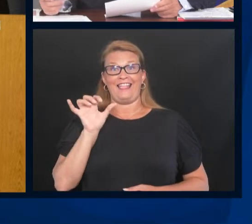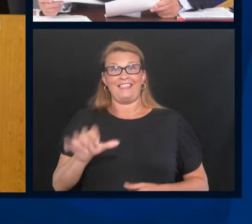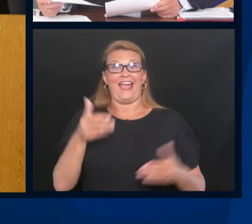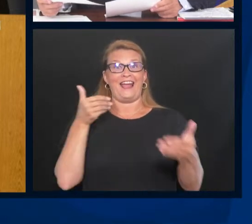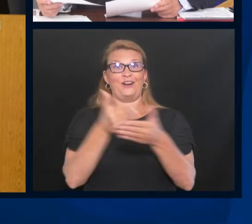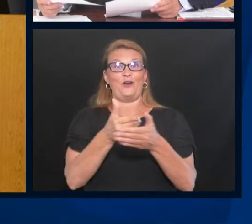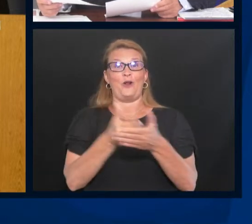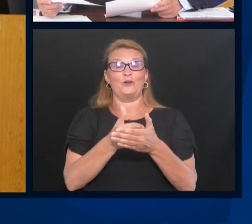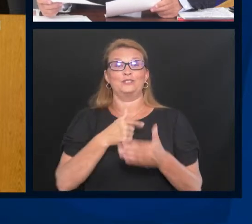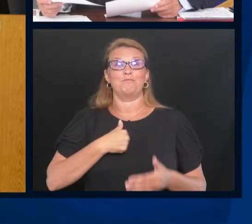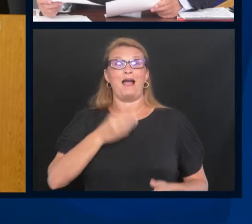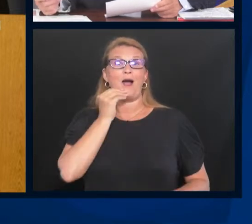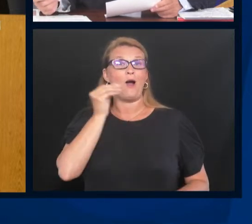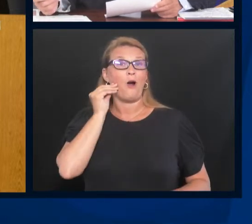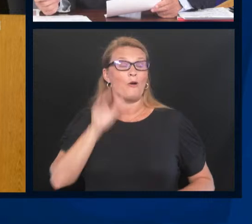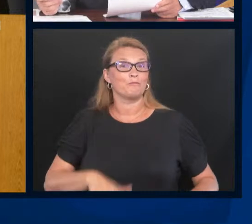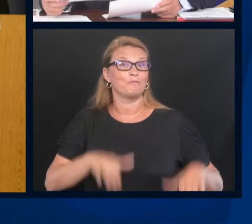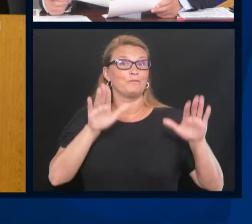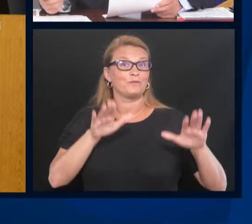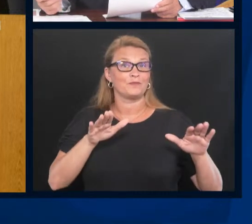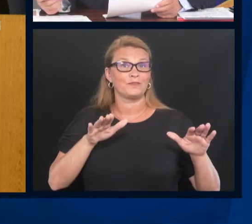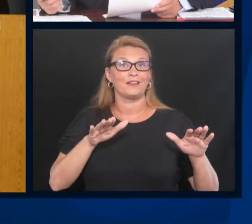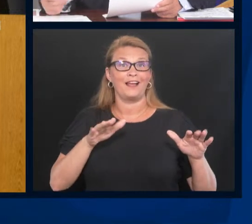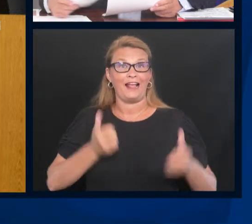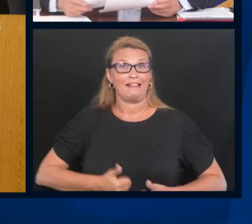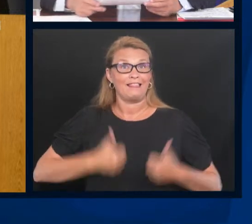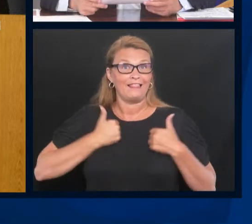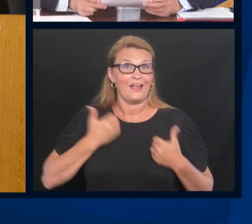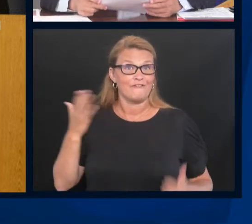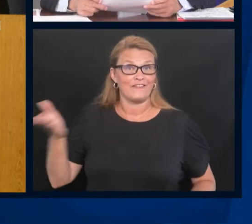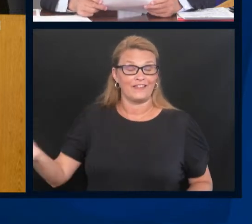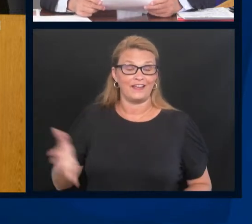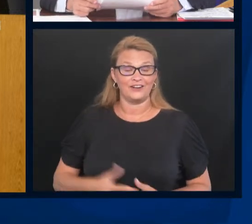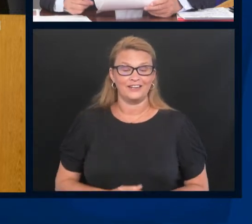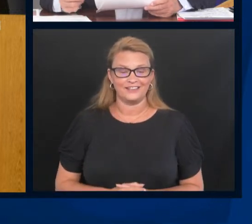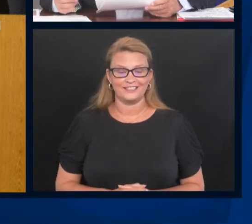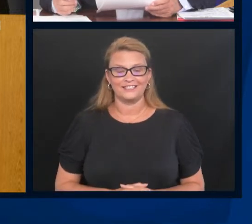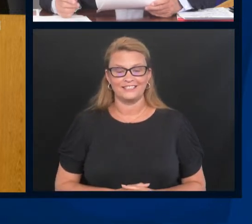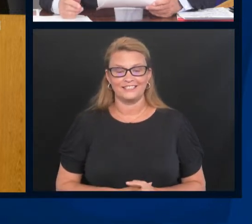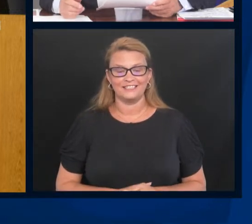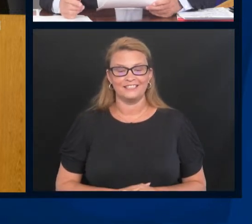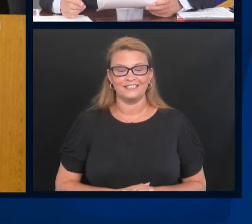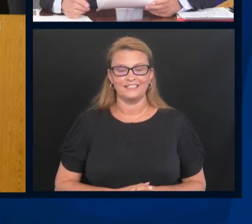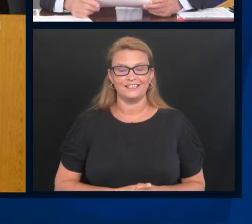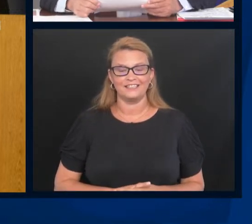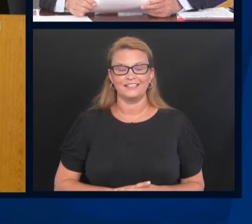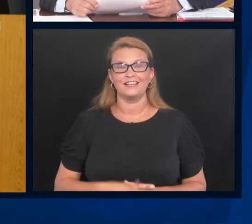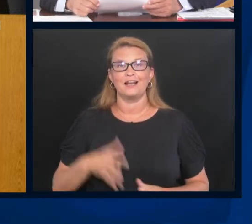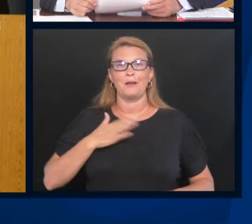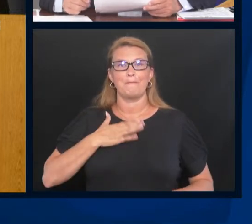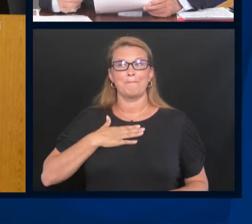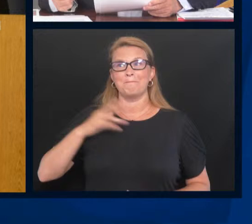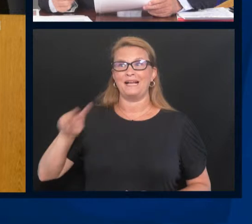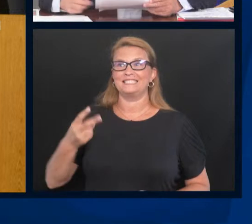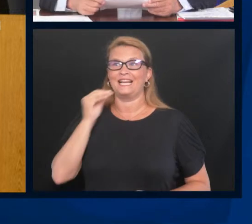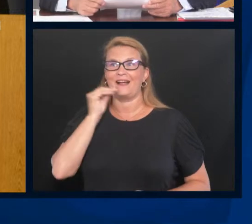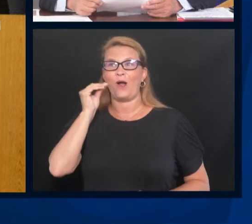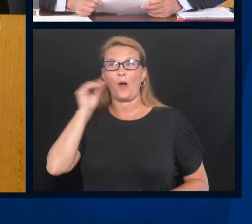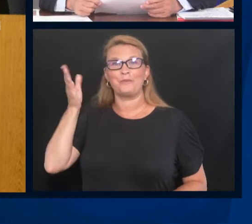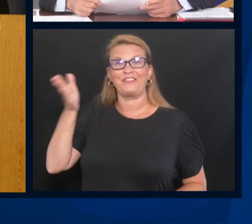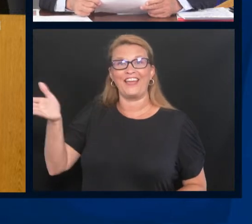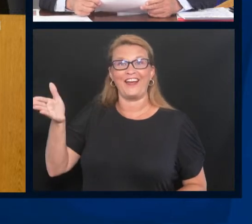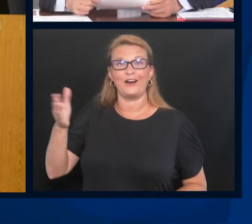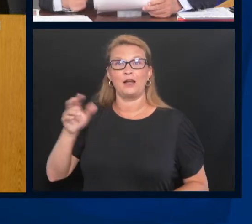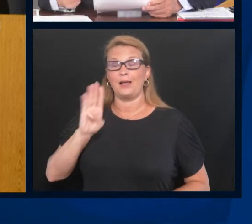close, to where Kathy and I grew up and whatever, and our second home really is and everything. But